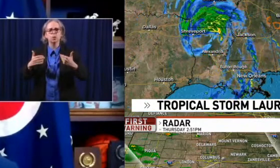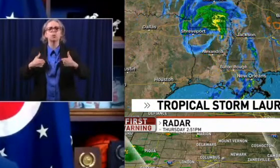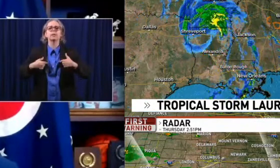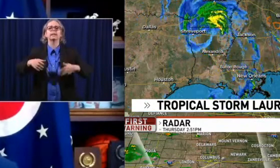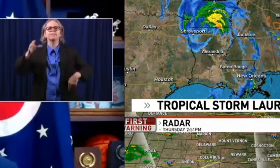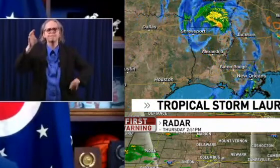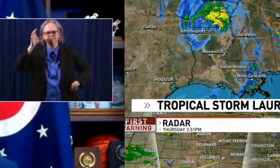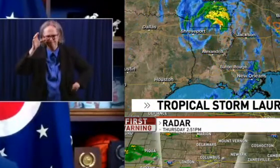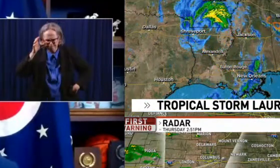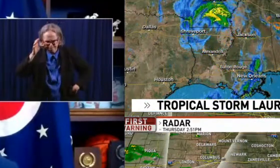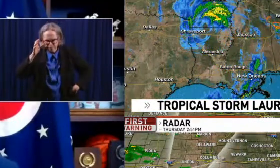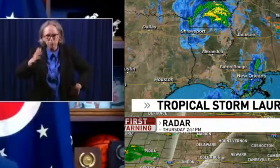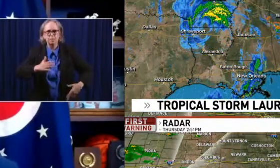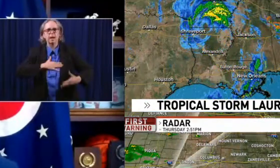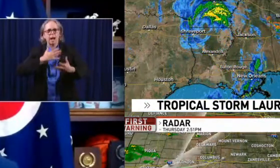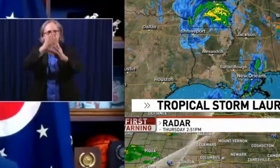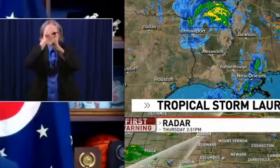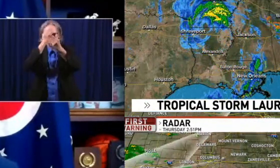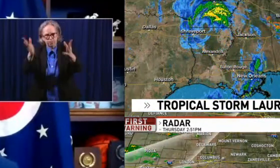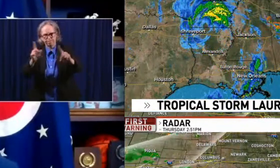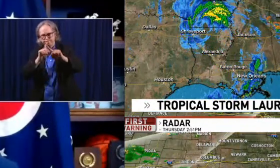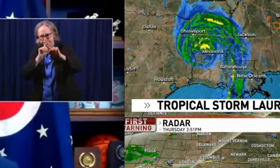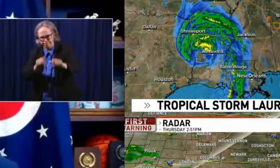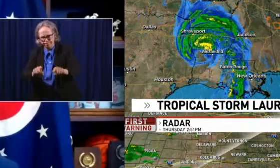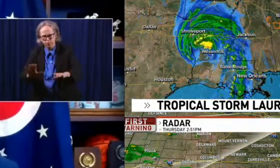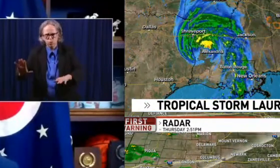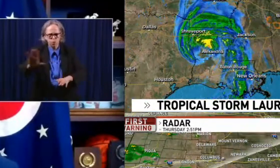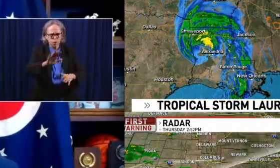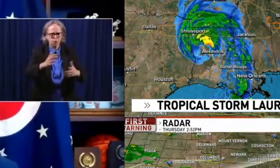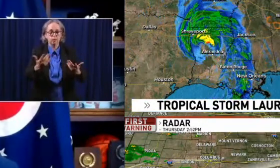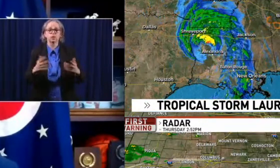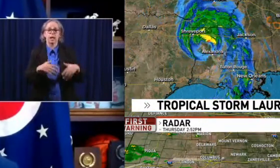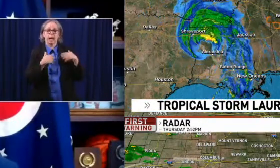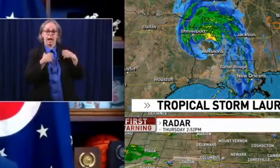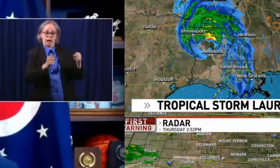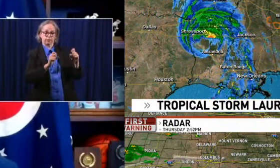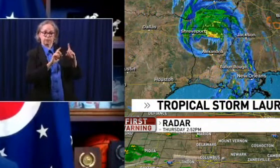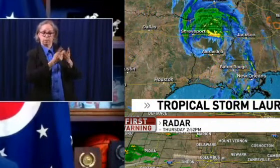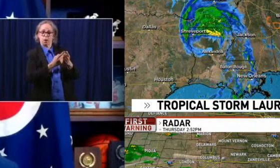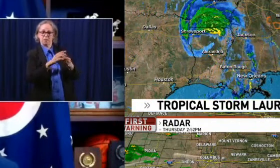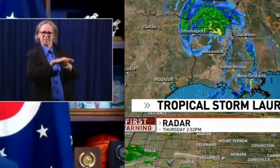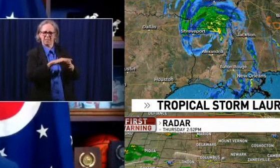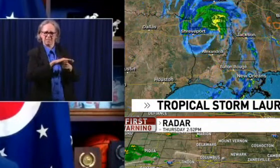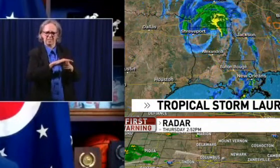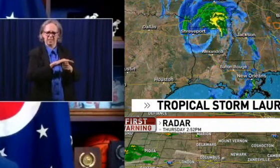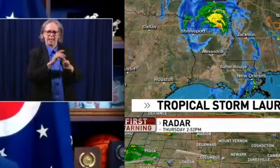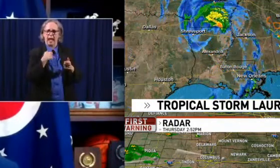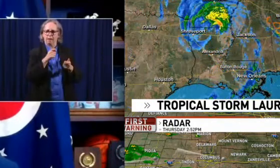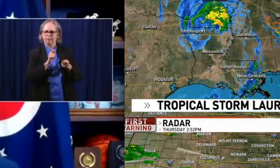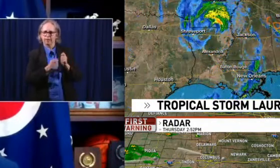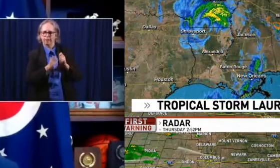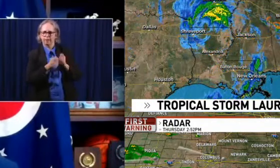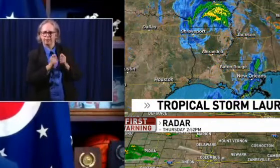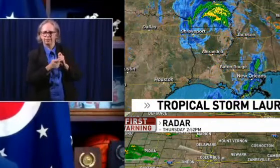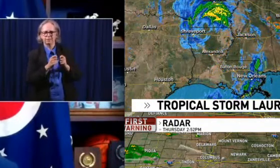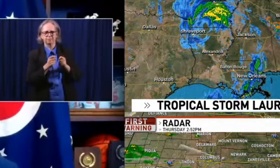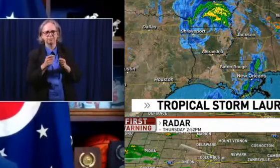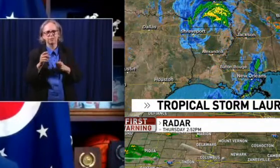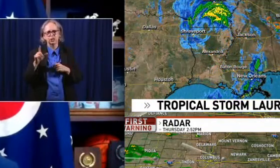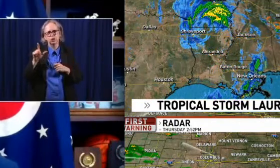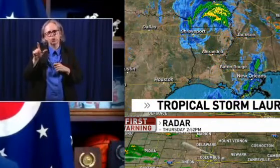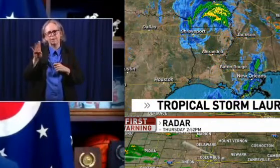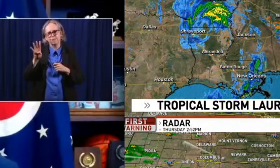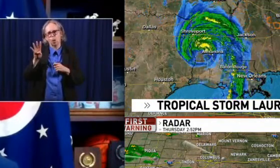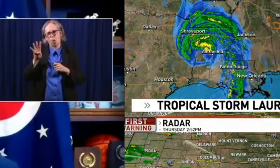with the Department of Health, making a small change to what's known as the 24-hour rule. And the 24-hour rule was there so